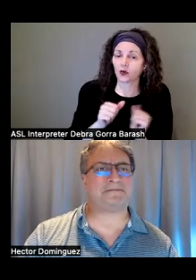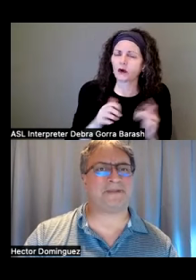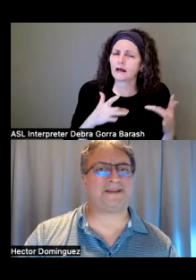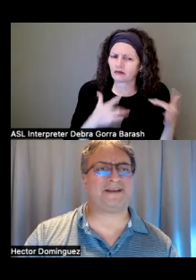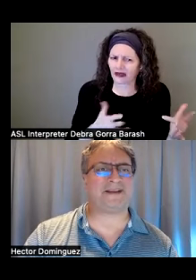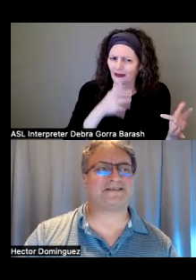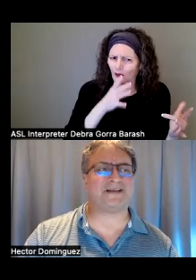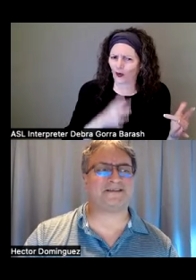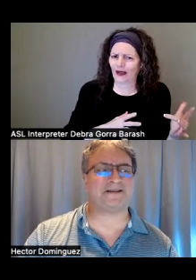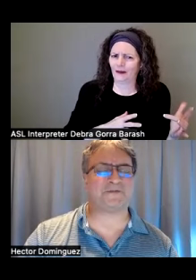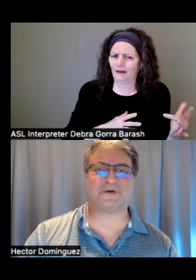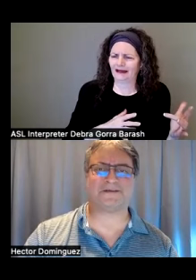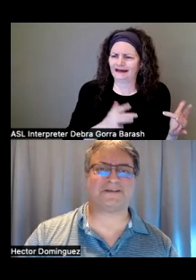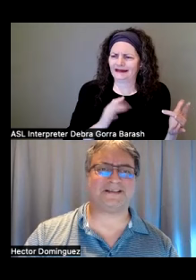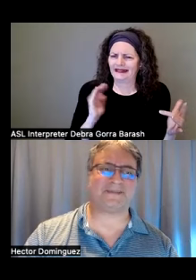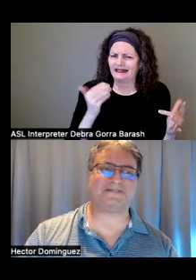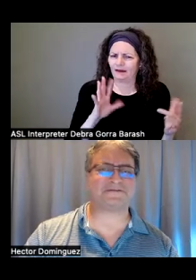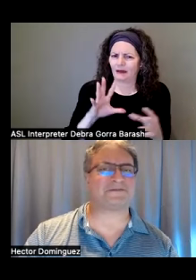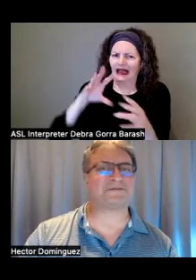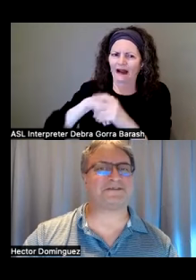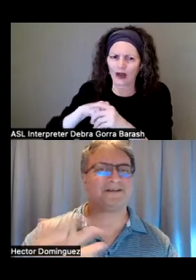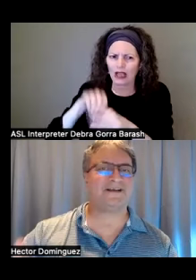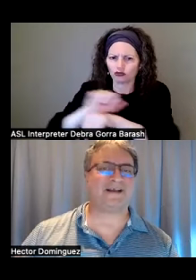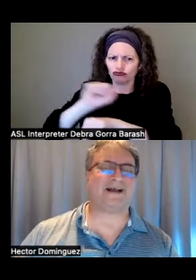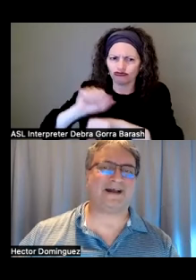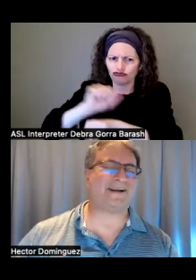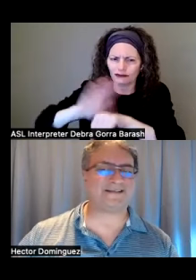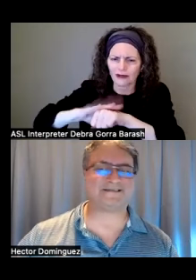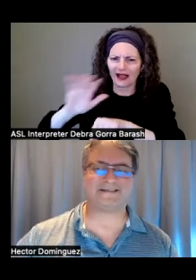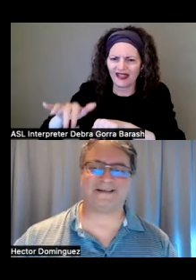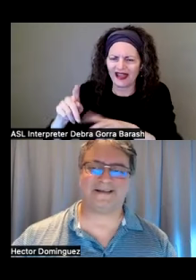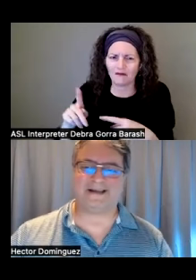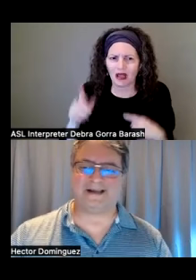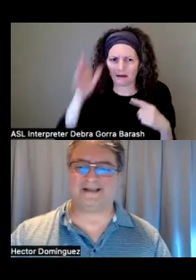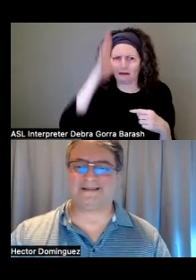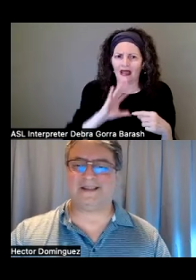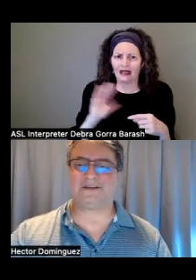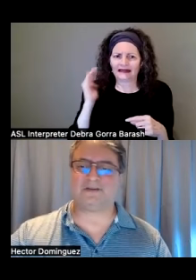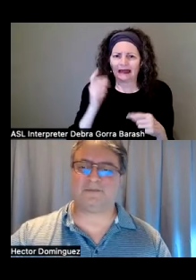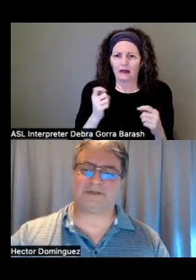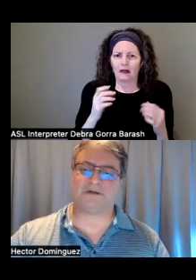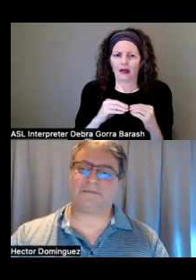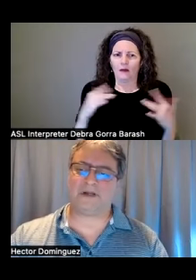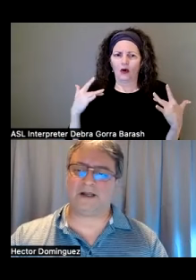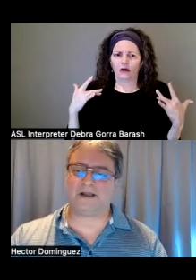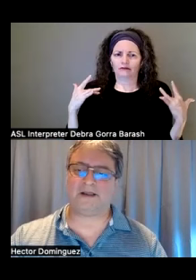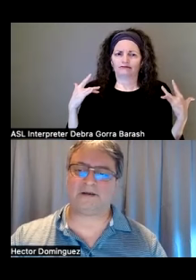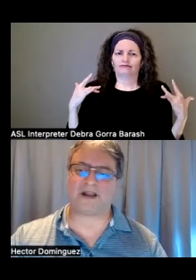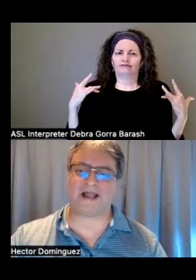are very engaged and working on this. Men, for some reason, are less. The